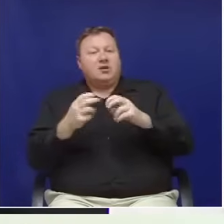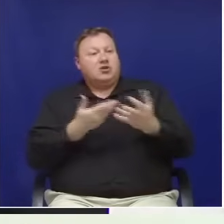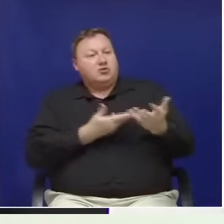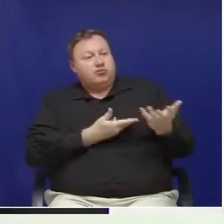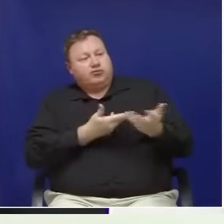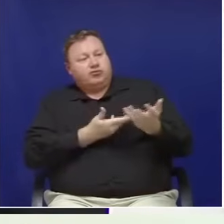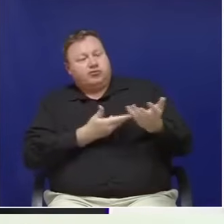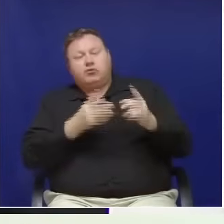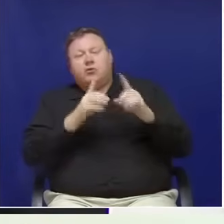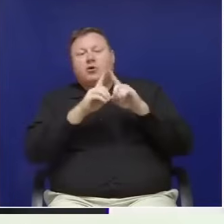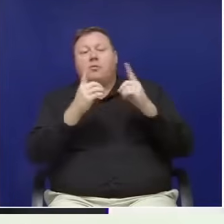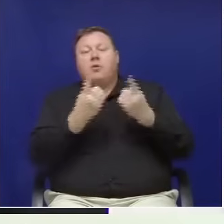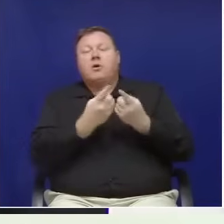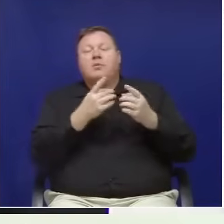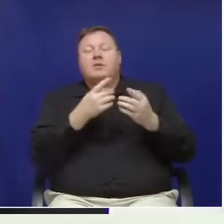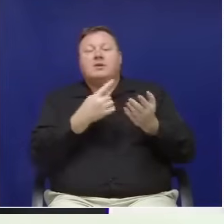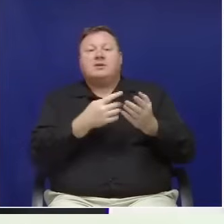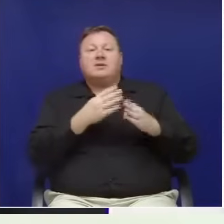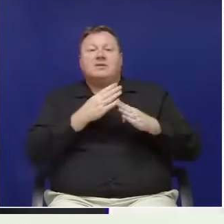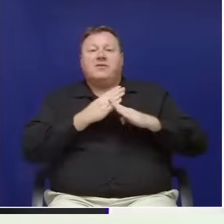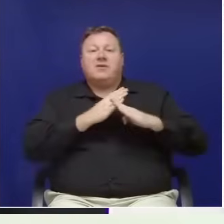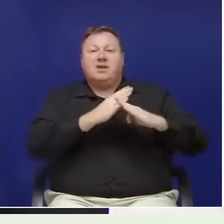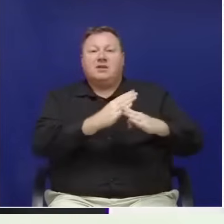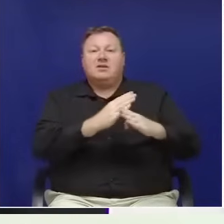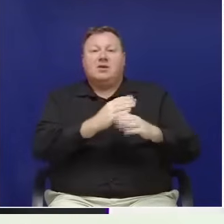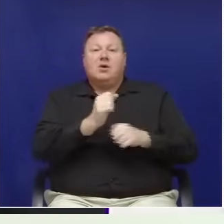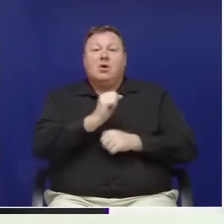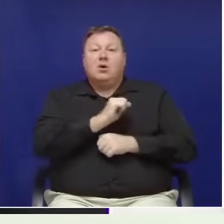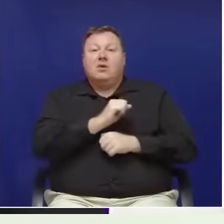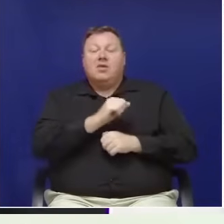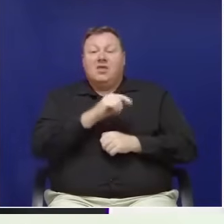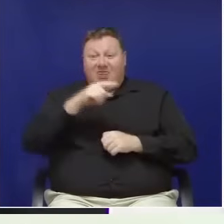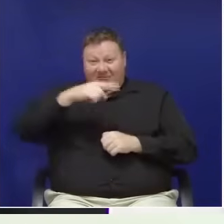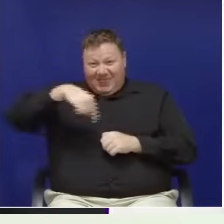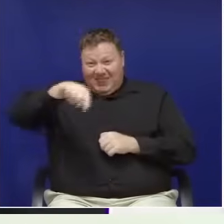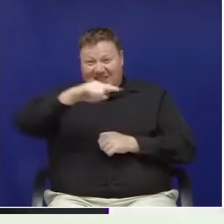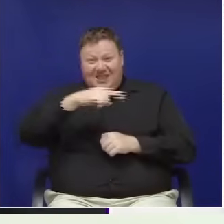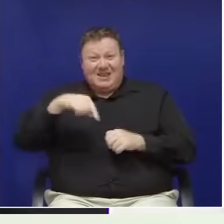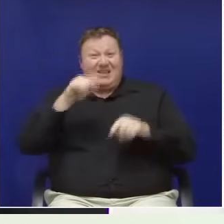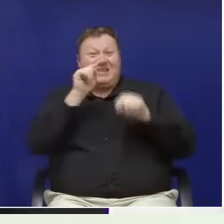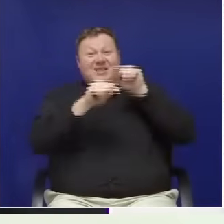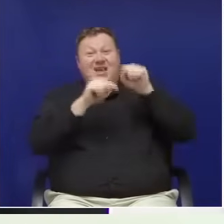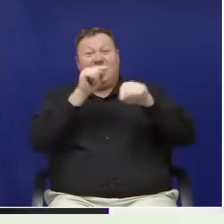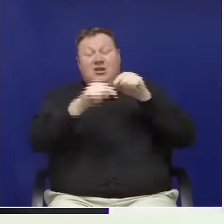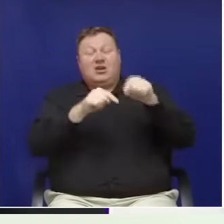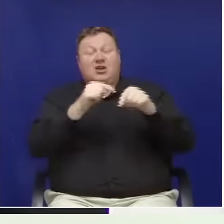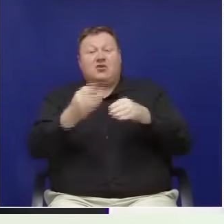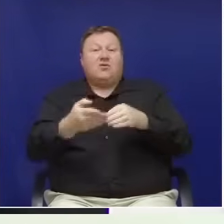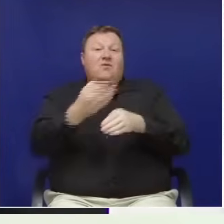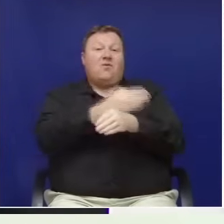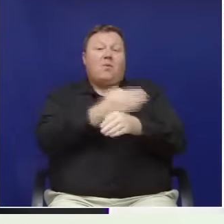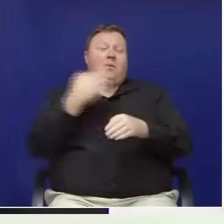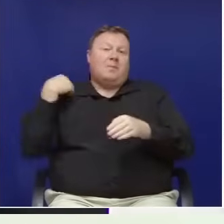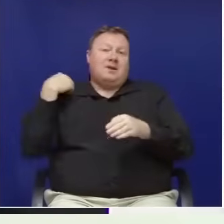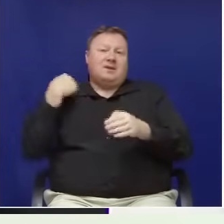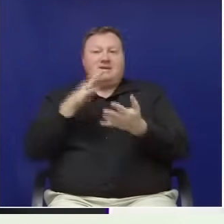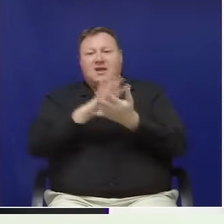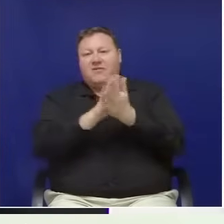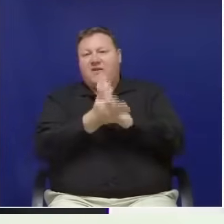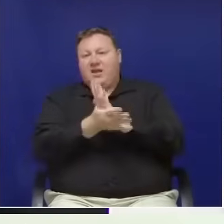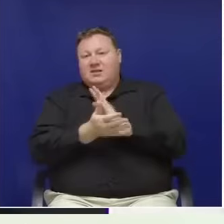Unfortunately, these allegations also affected the former minister of this department.